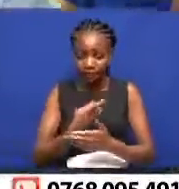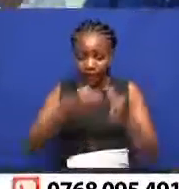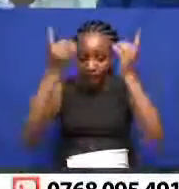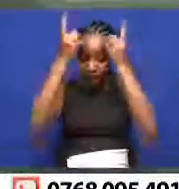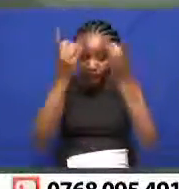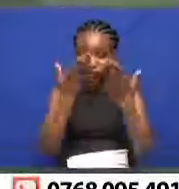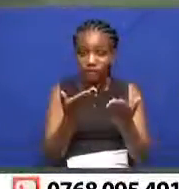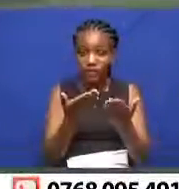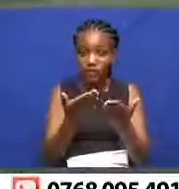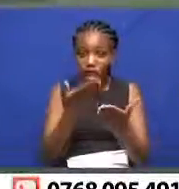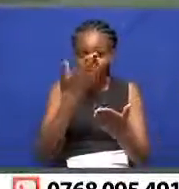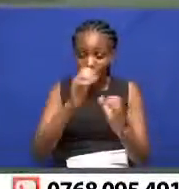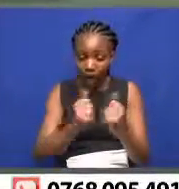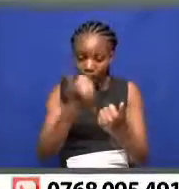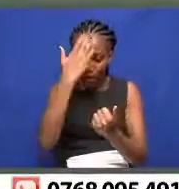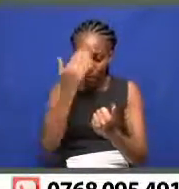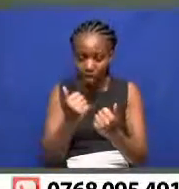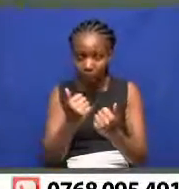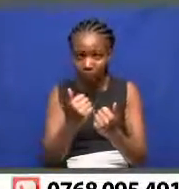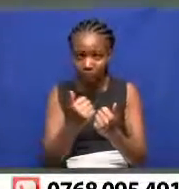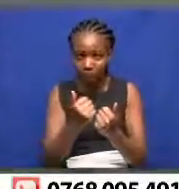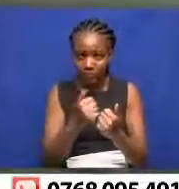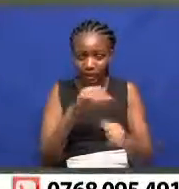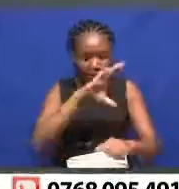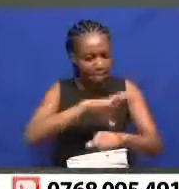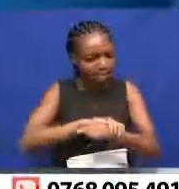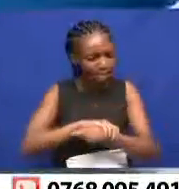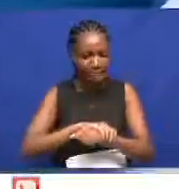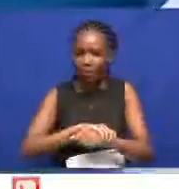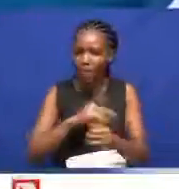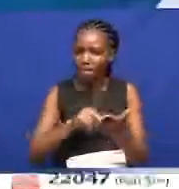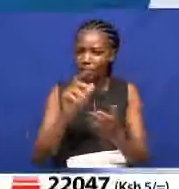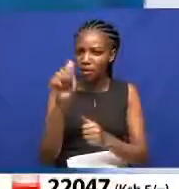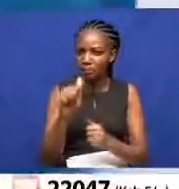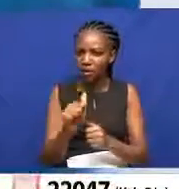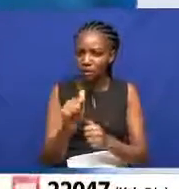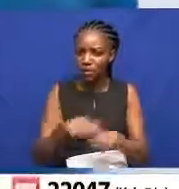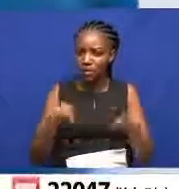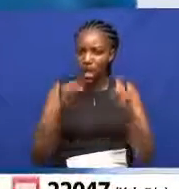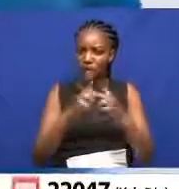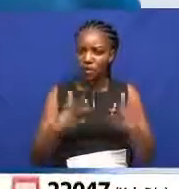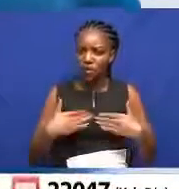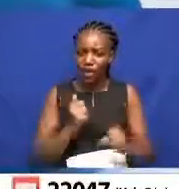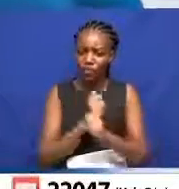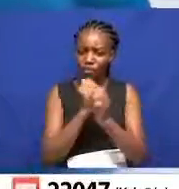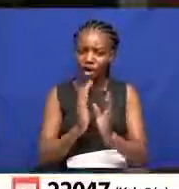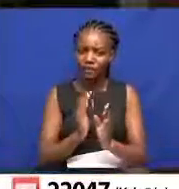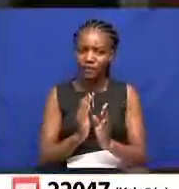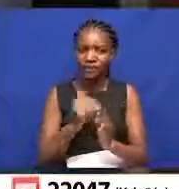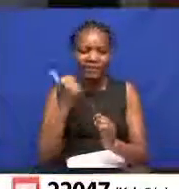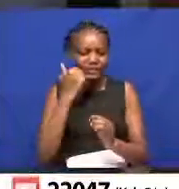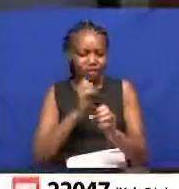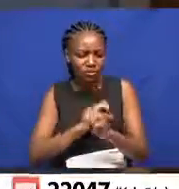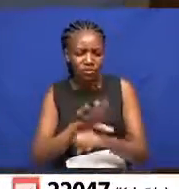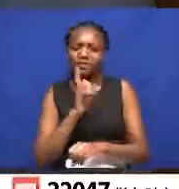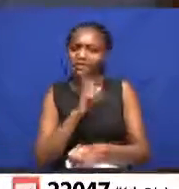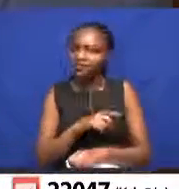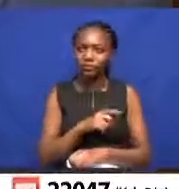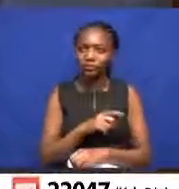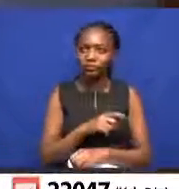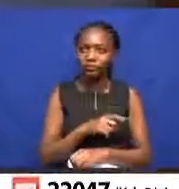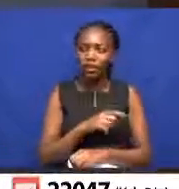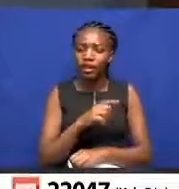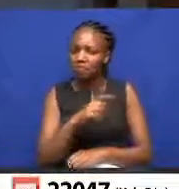of salaries and due to the increasing number of health workers testing positive for coronavirus. Do not go back to